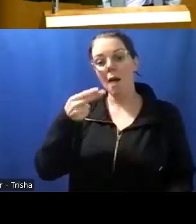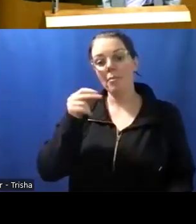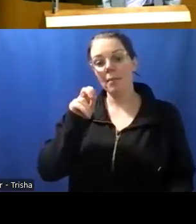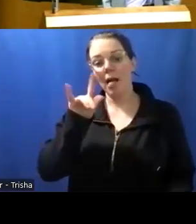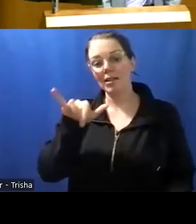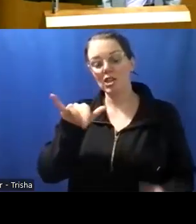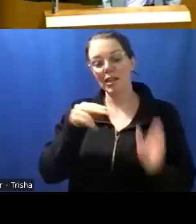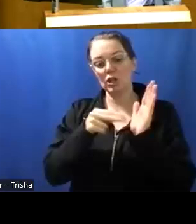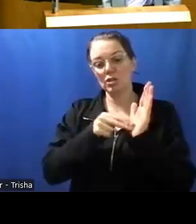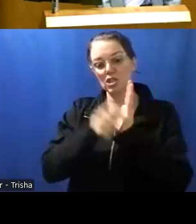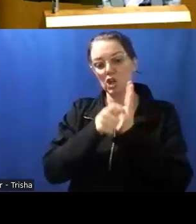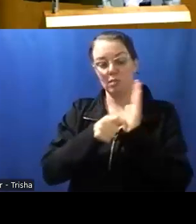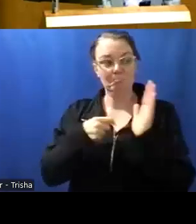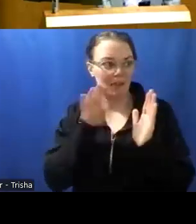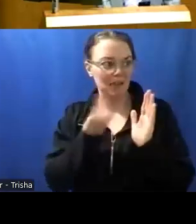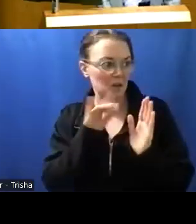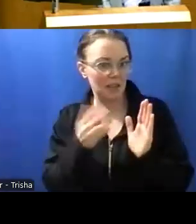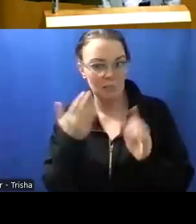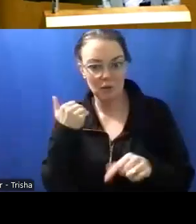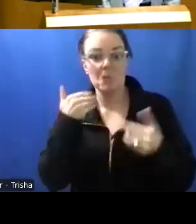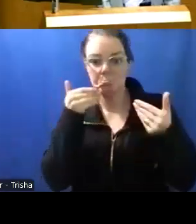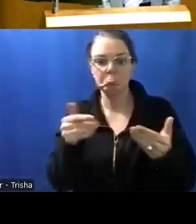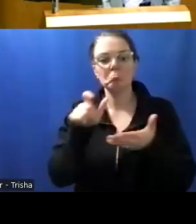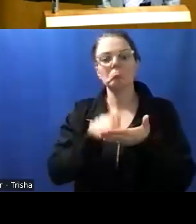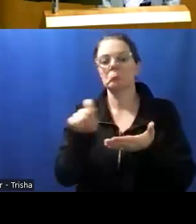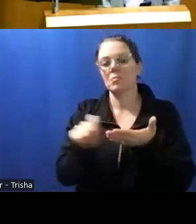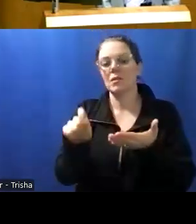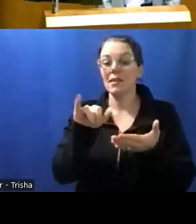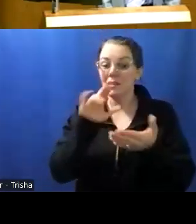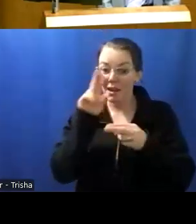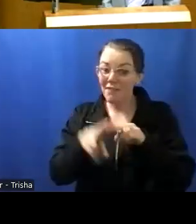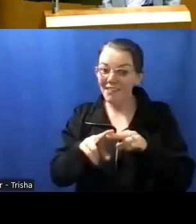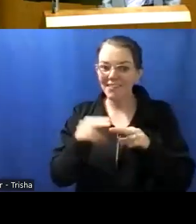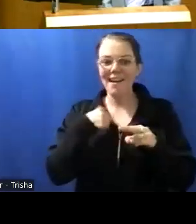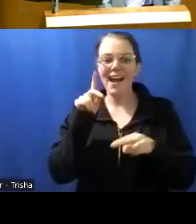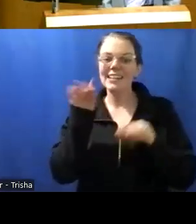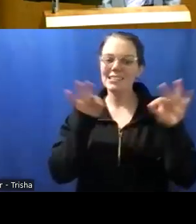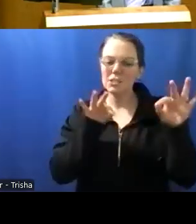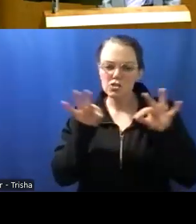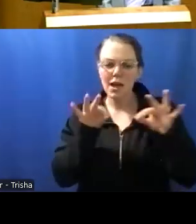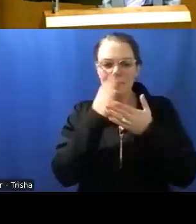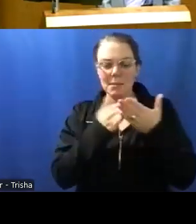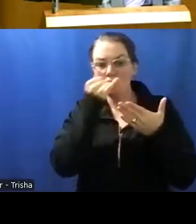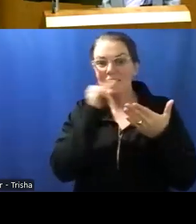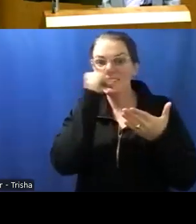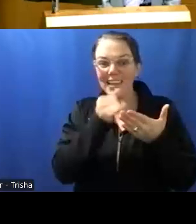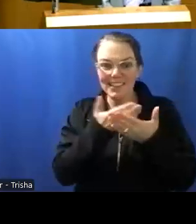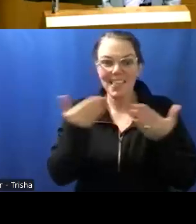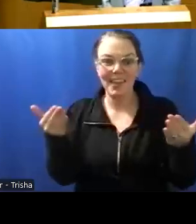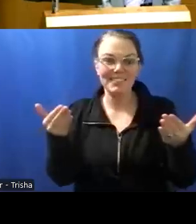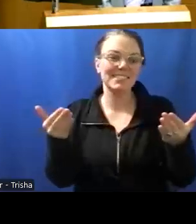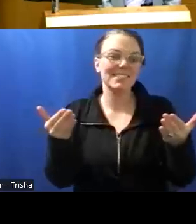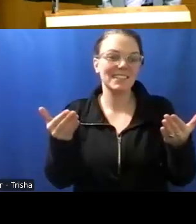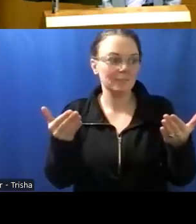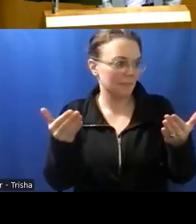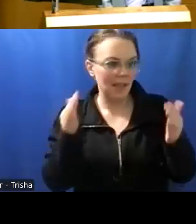heard of prior to being asked. It was a lot of fun, and I got to describe some of the really ridiculous experiences, which I